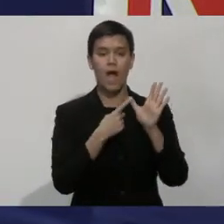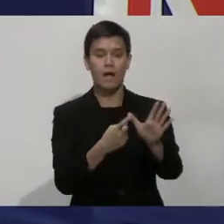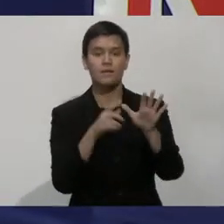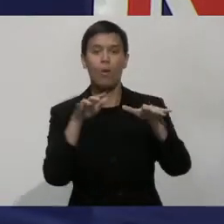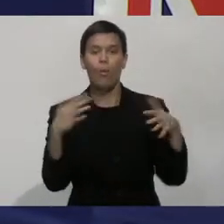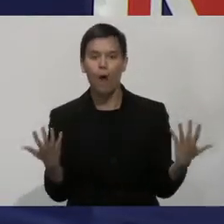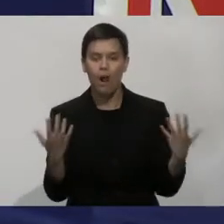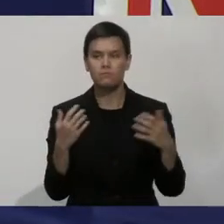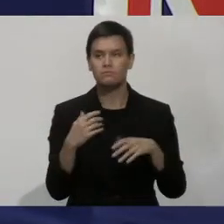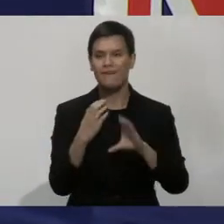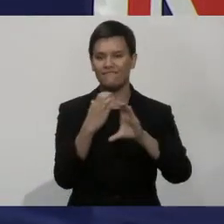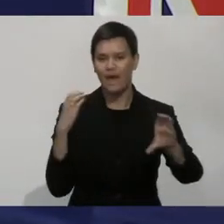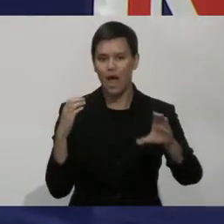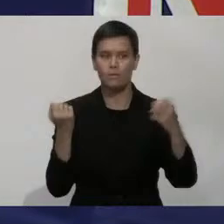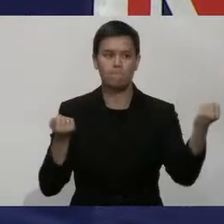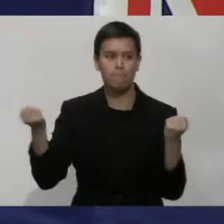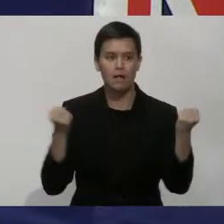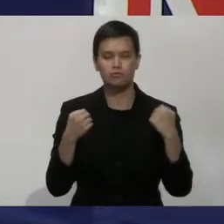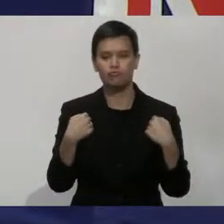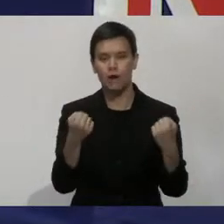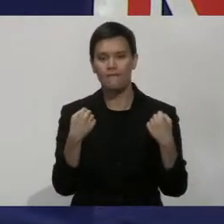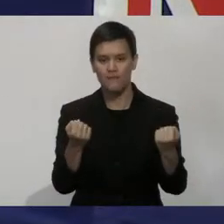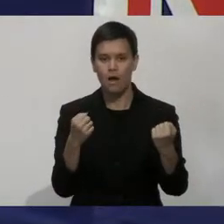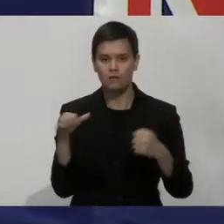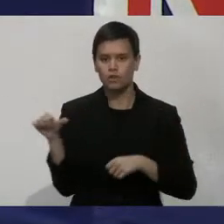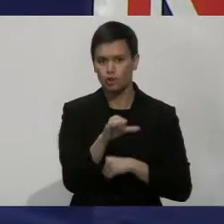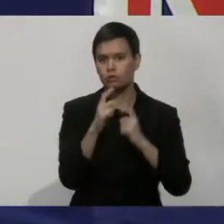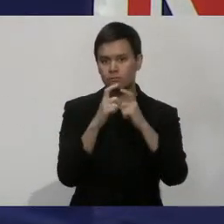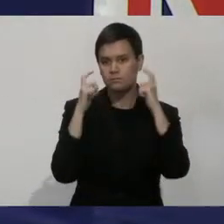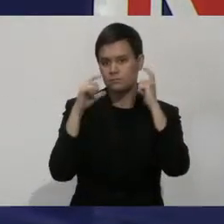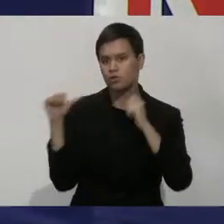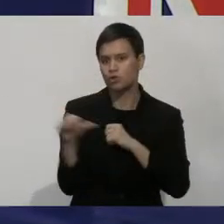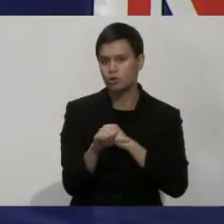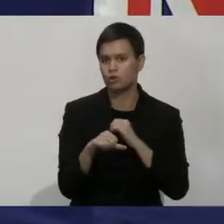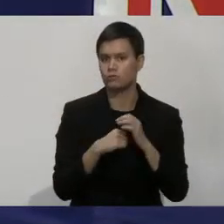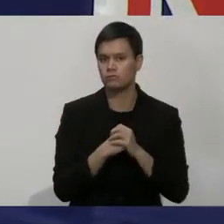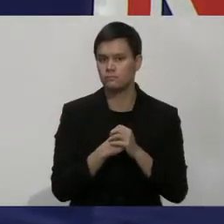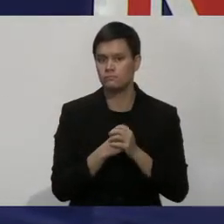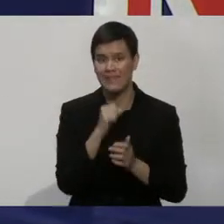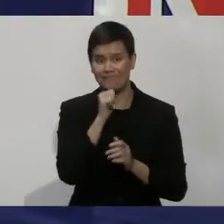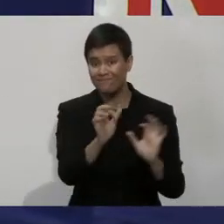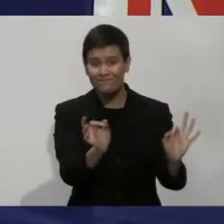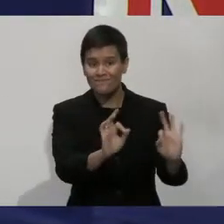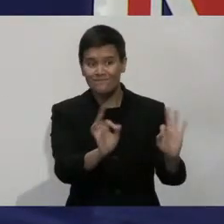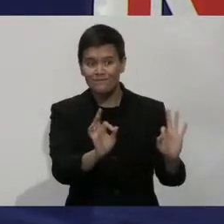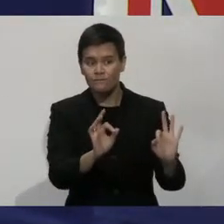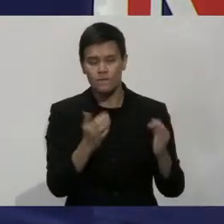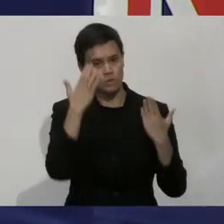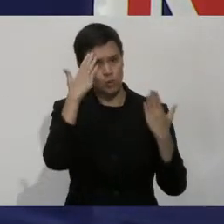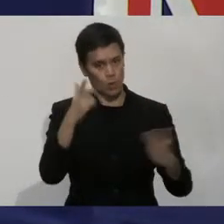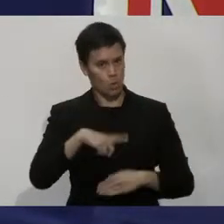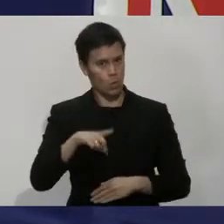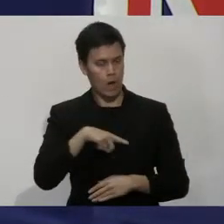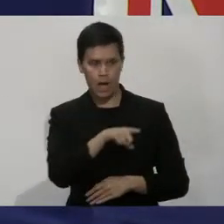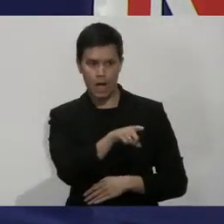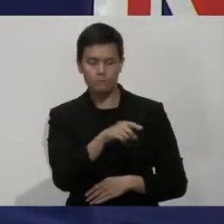for specific examples of why masks may not be worn, but being worn, but the expectation is very clear. On